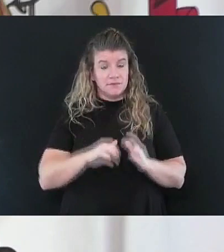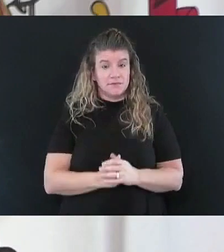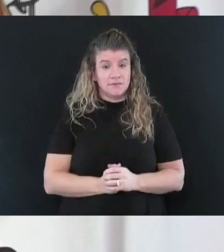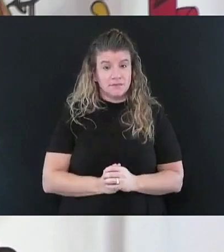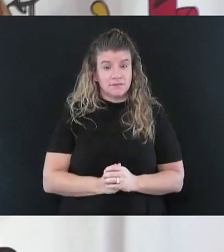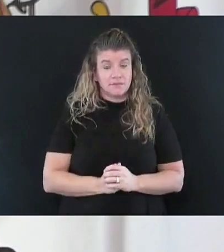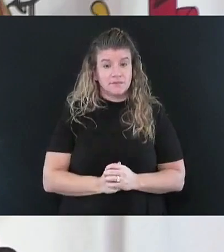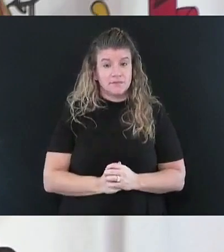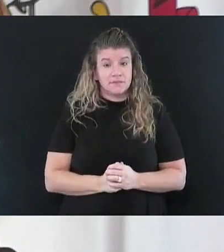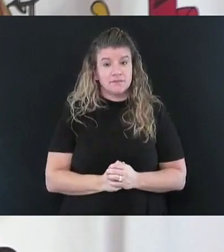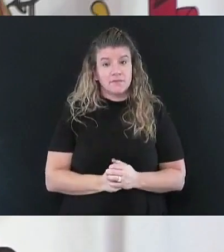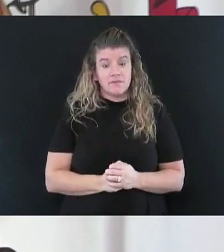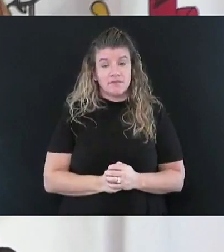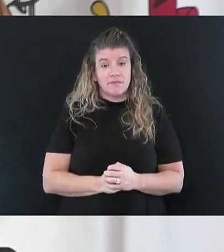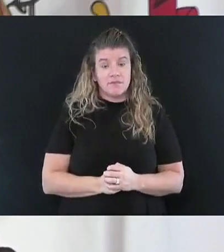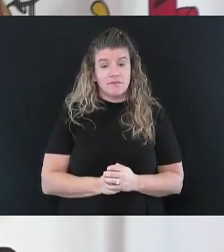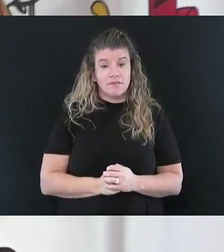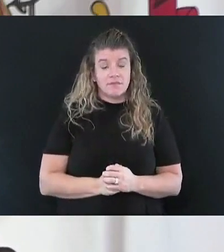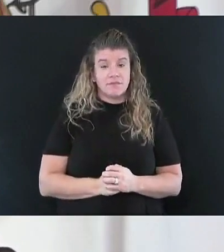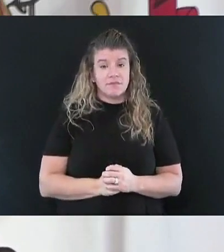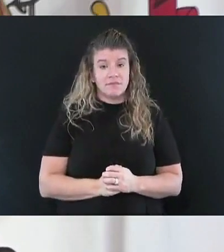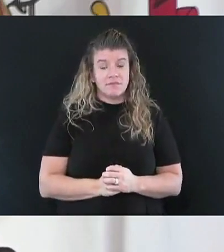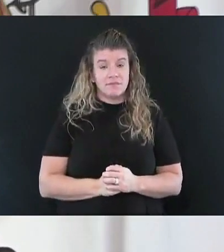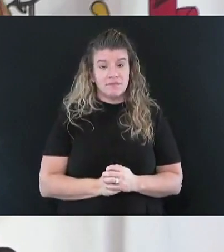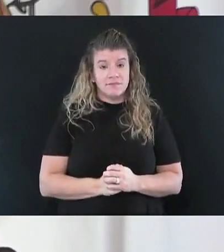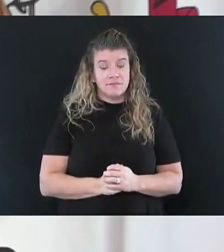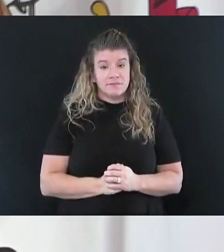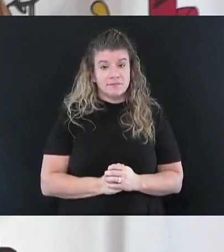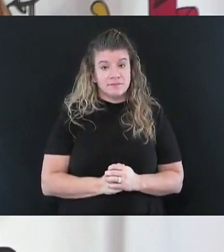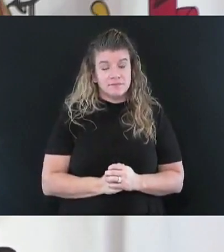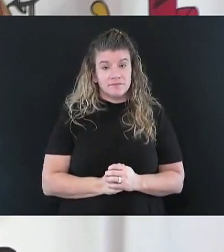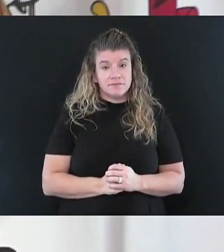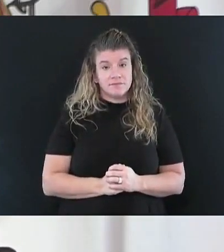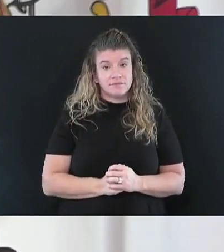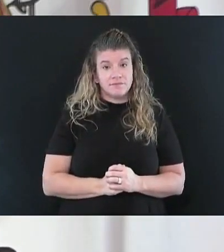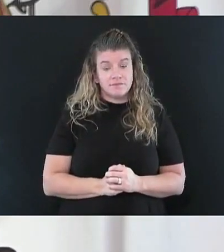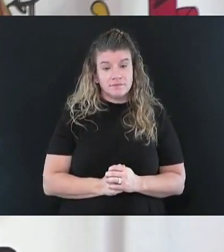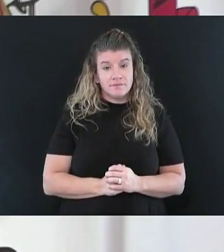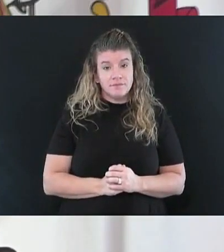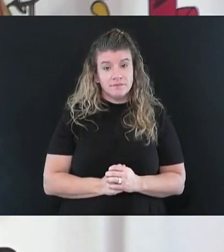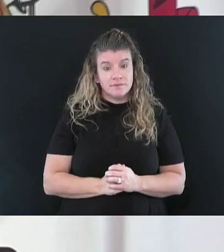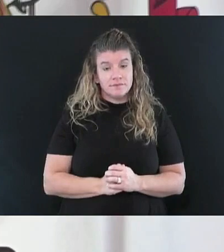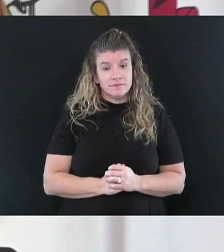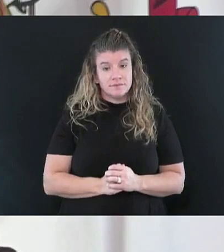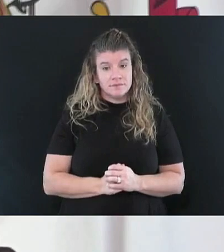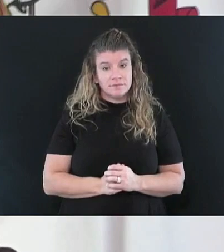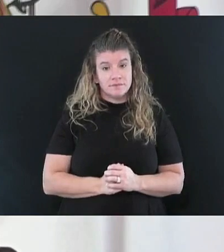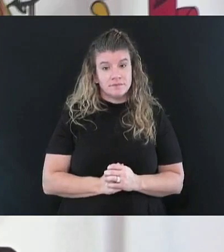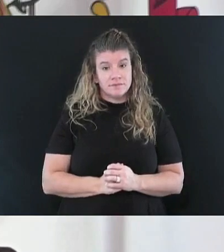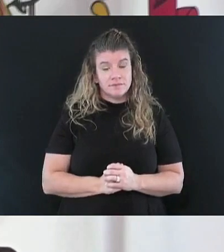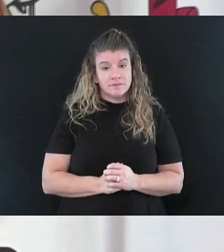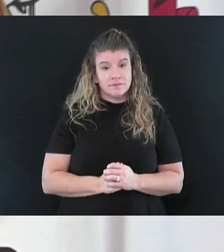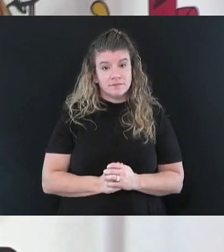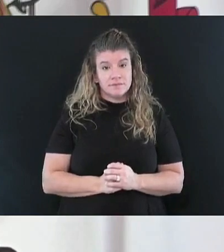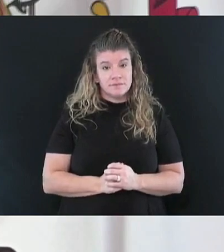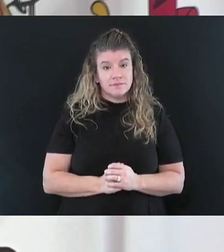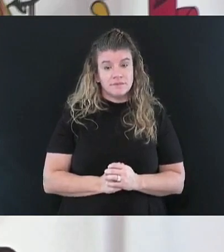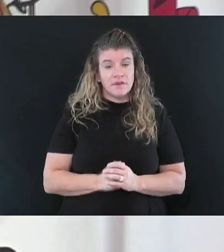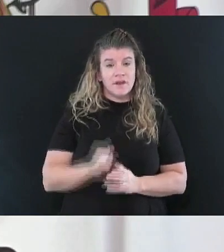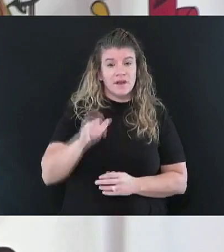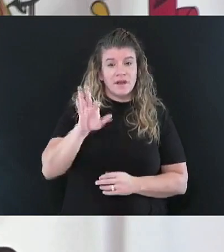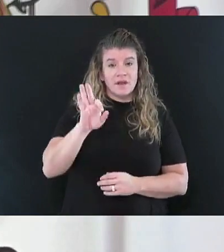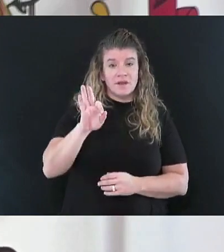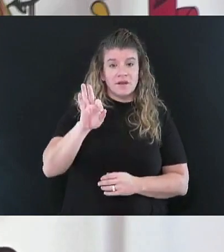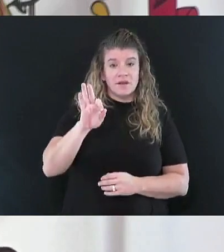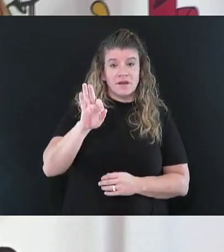at the same time, through all that, they said, Pfizer is close. Pfizer